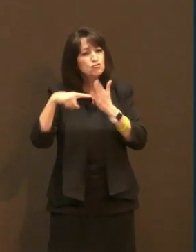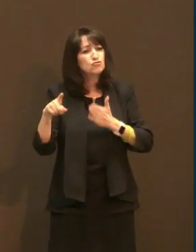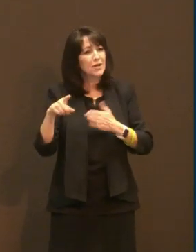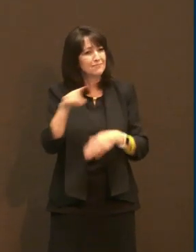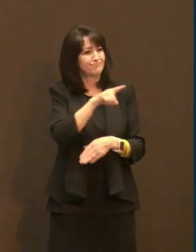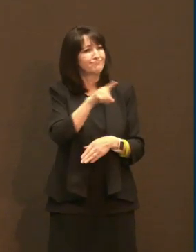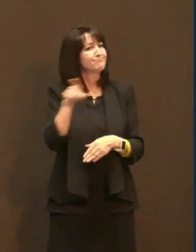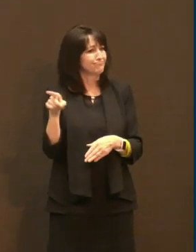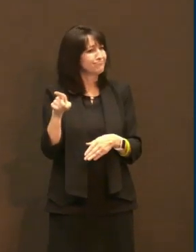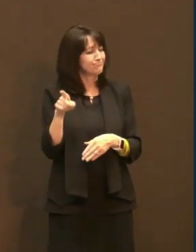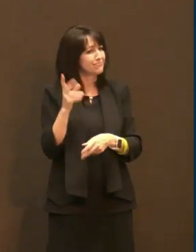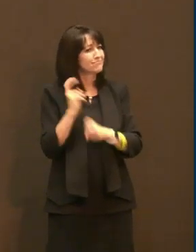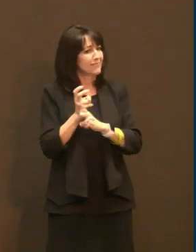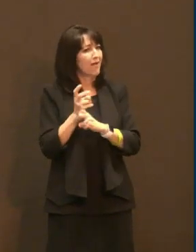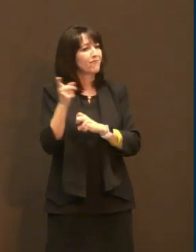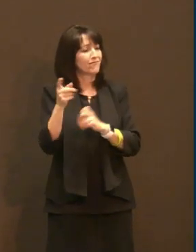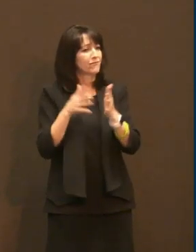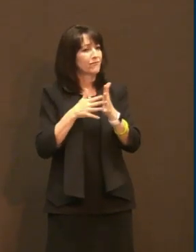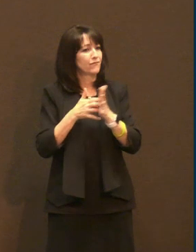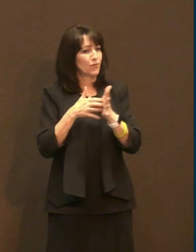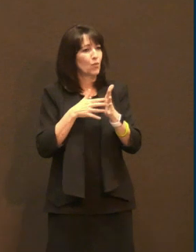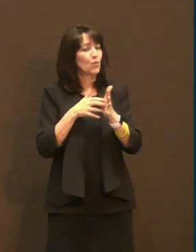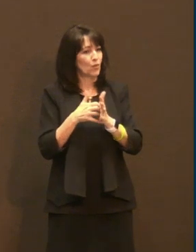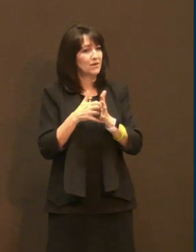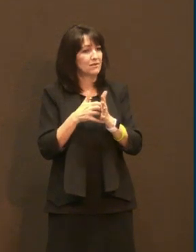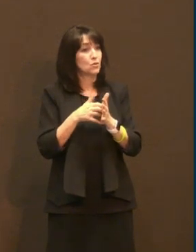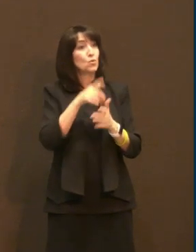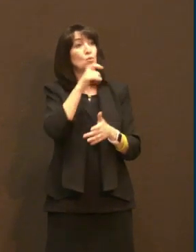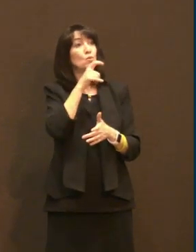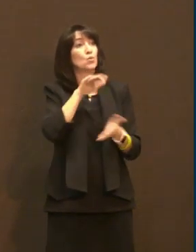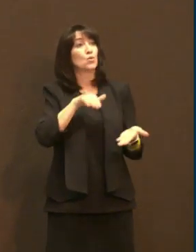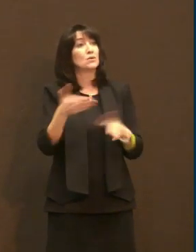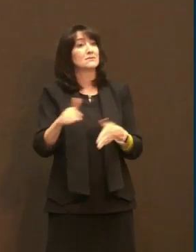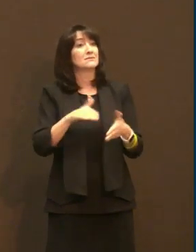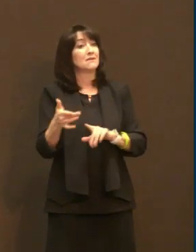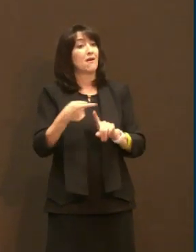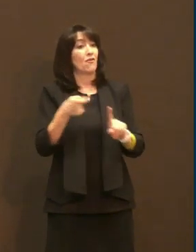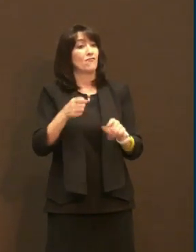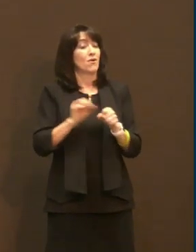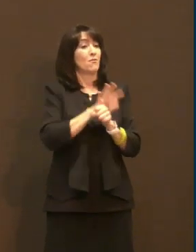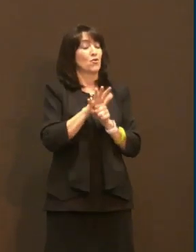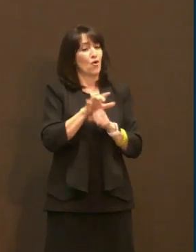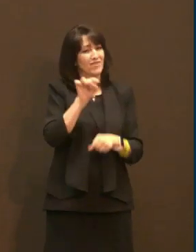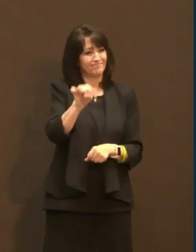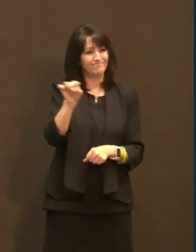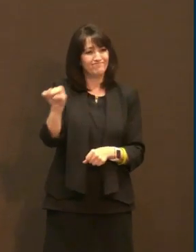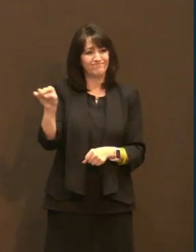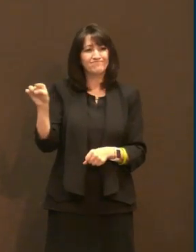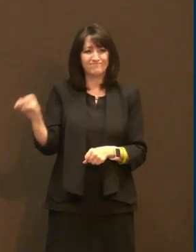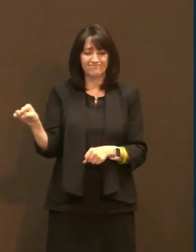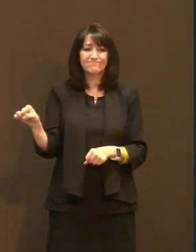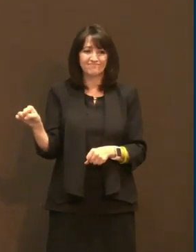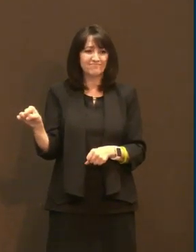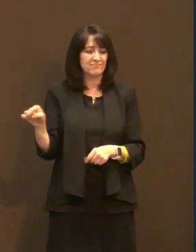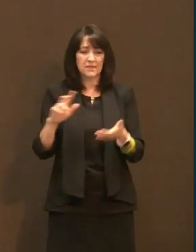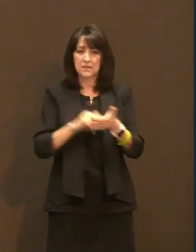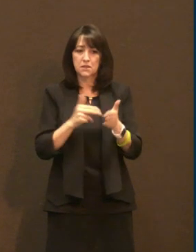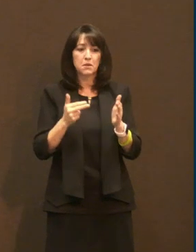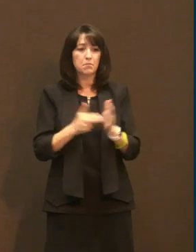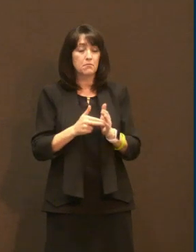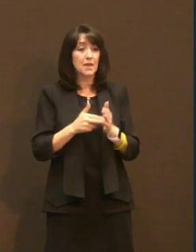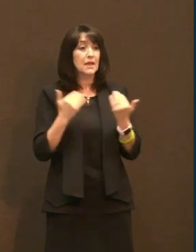are the ones that have been dying in our state and now closing in on 200 deaths. This is no time to let up.